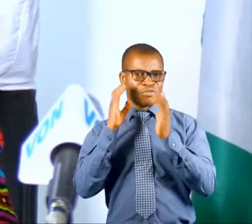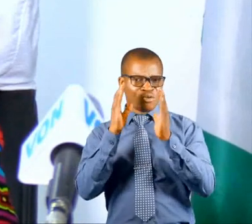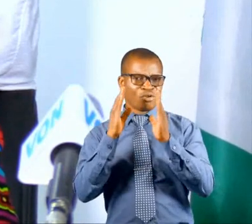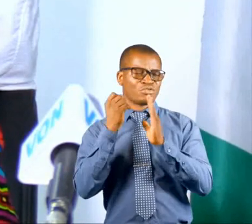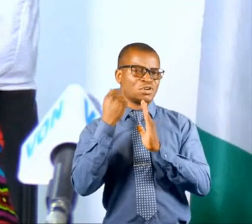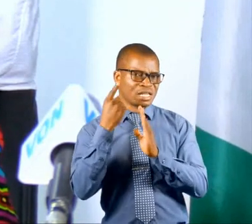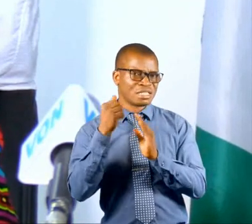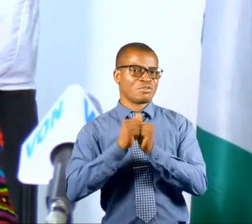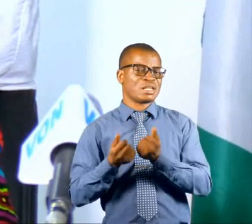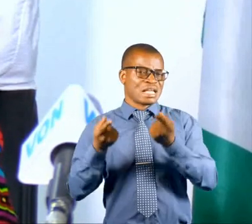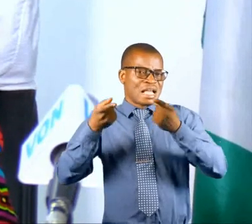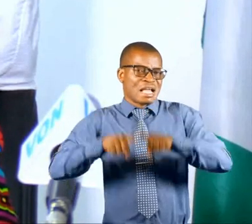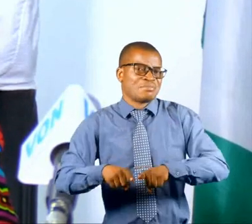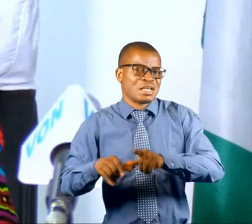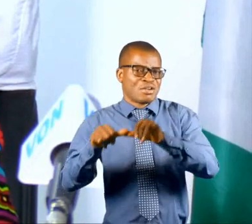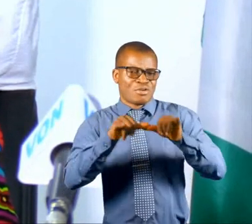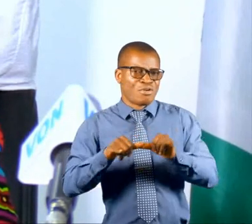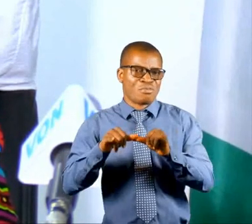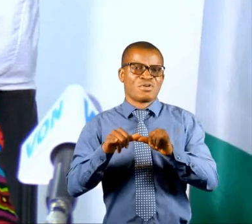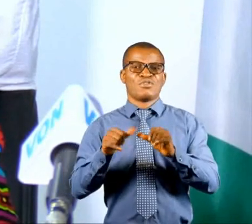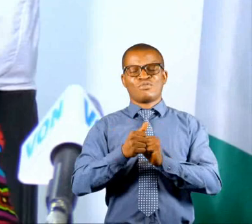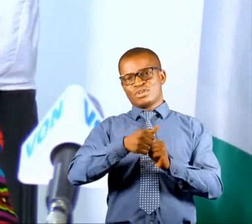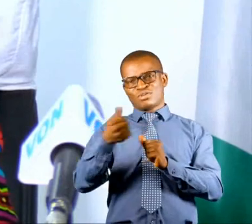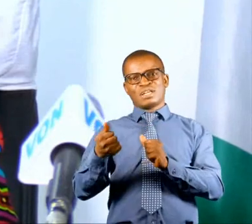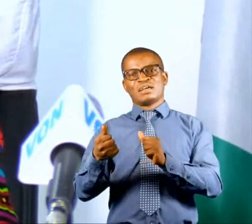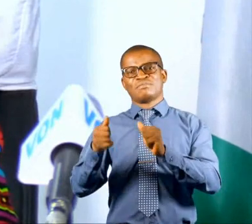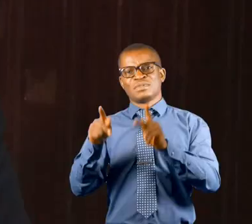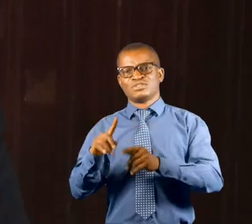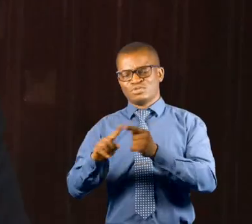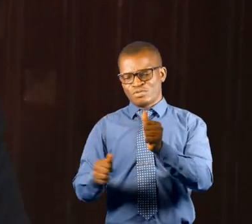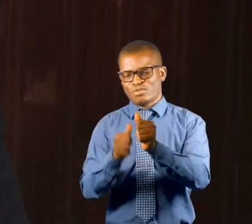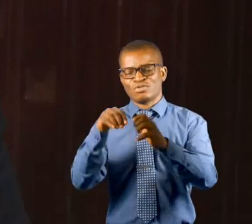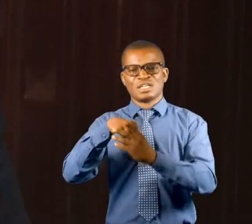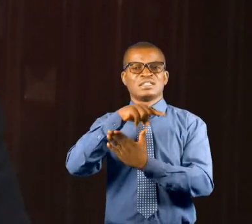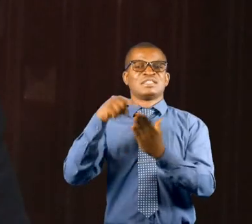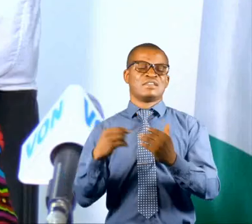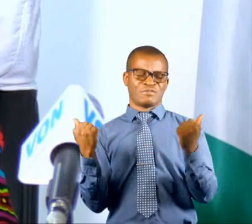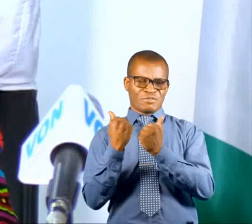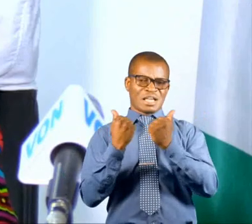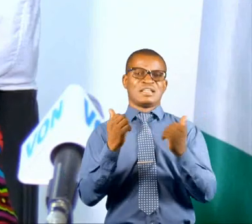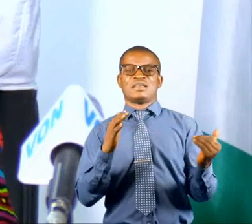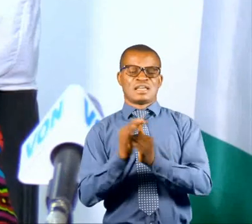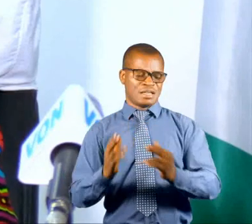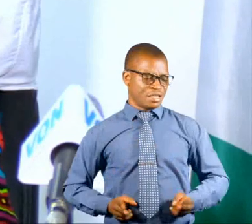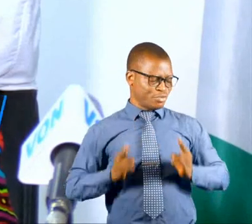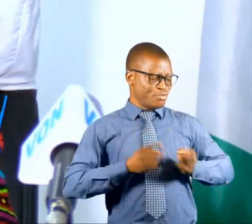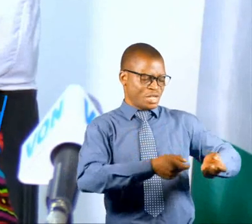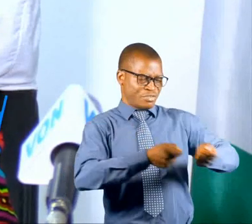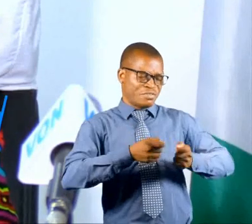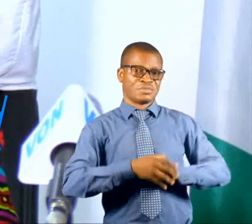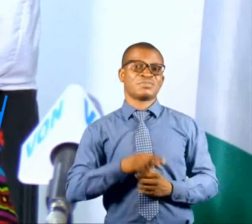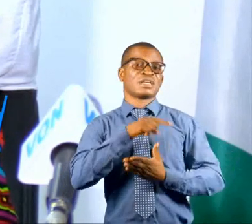pace with an accelerated world and also set the pace for other nations to follow in this global fight against human